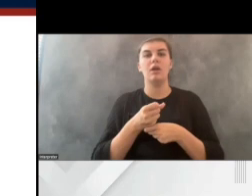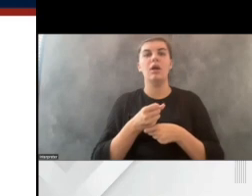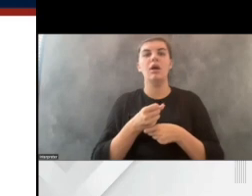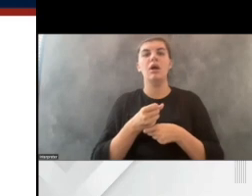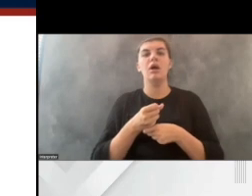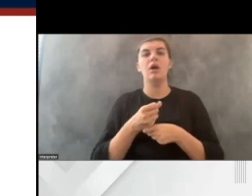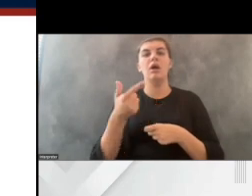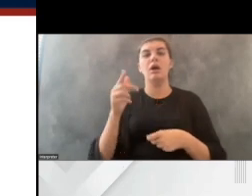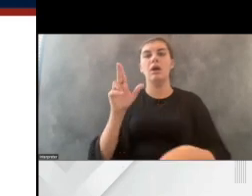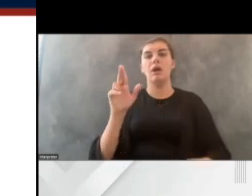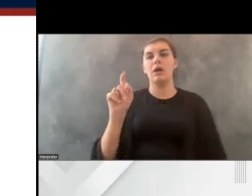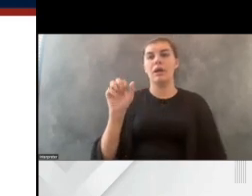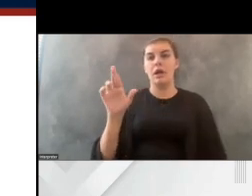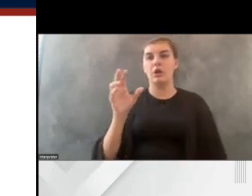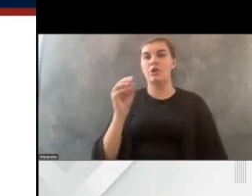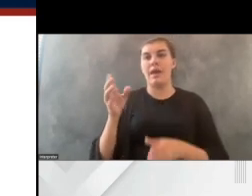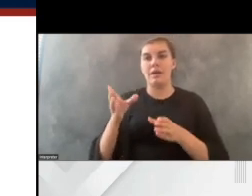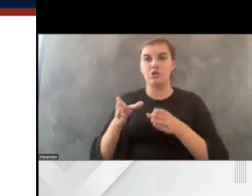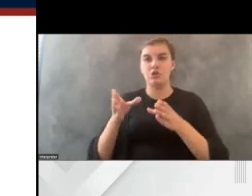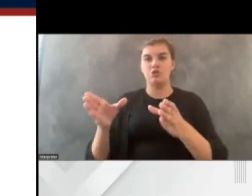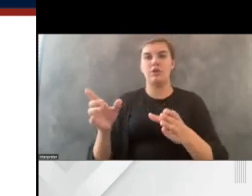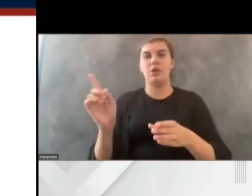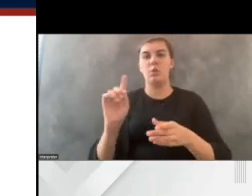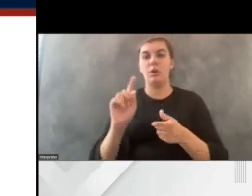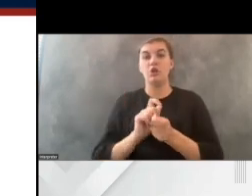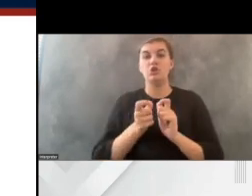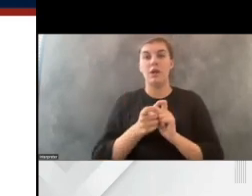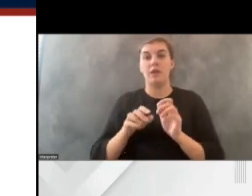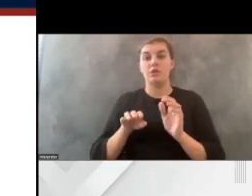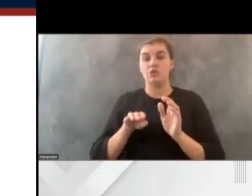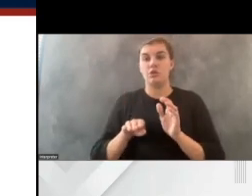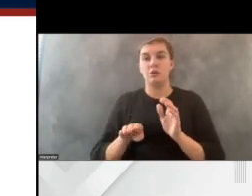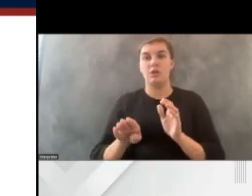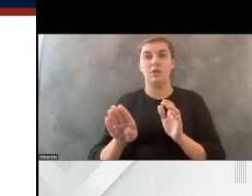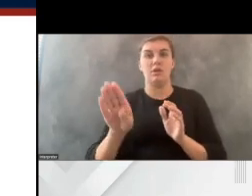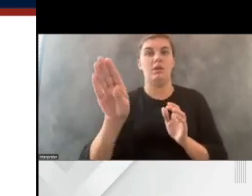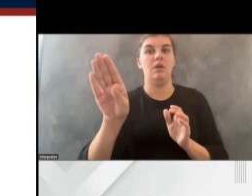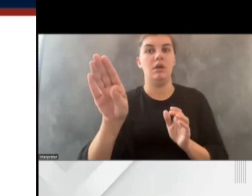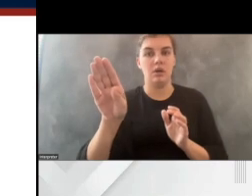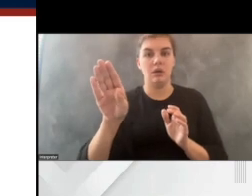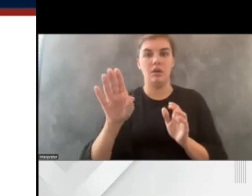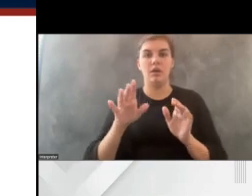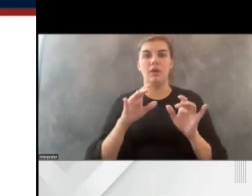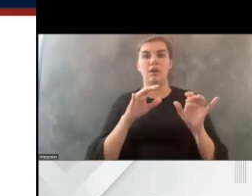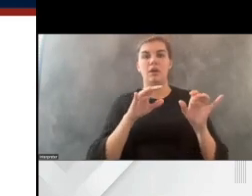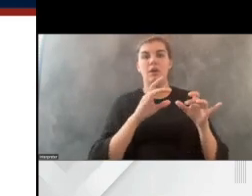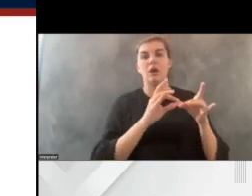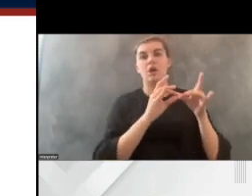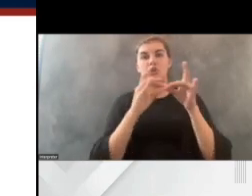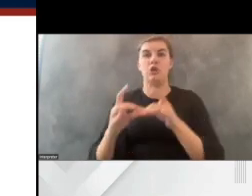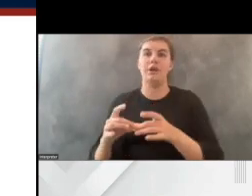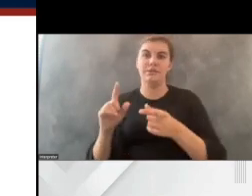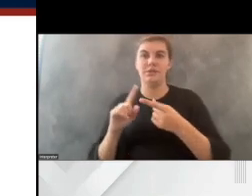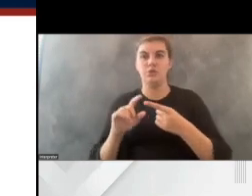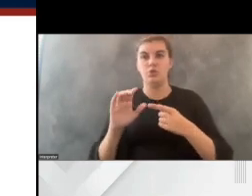A 48-inch by 48-inch clear area is required beyond the bottom grade brake of a perpendicular curb